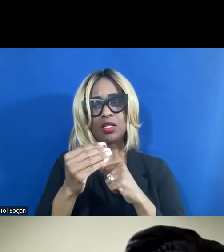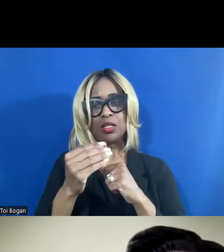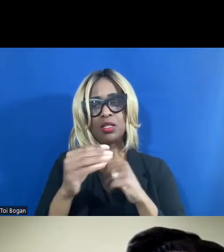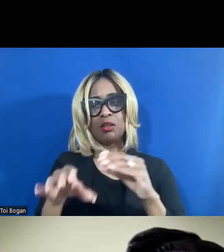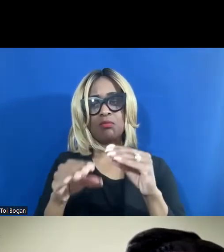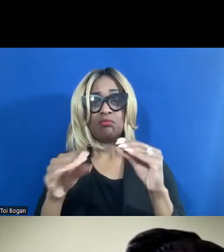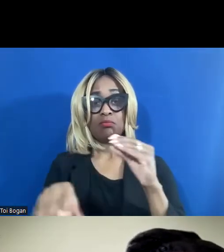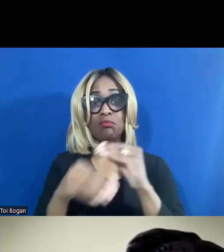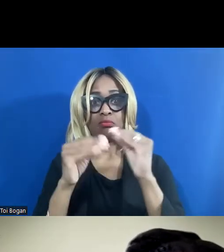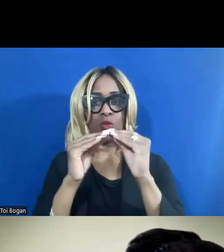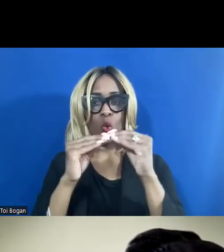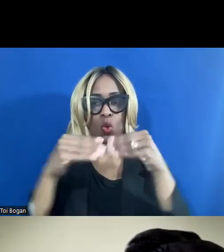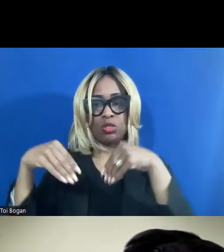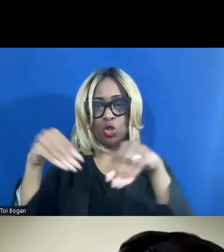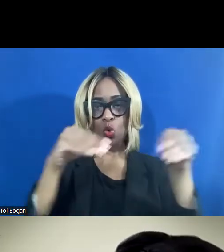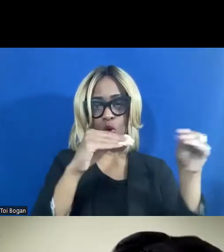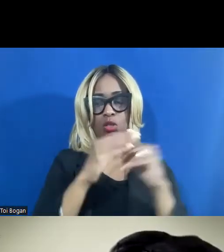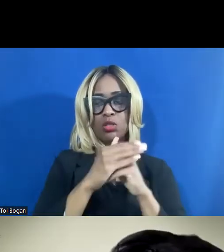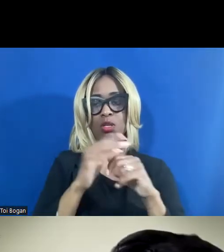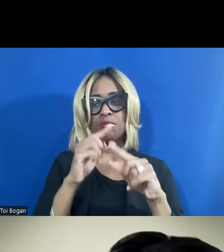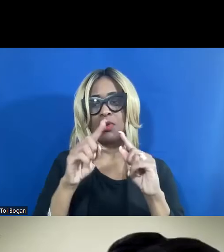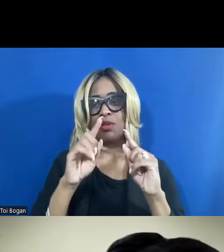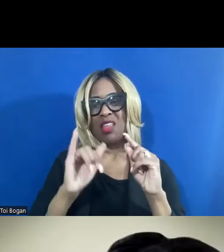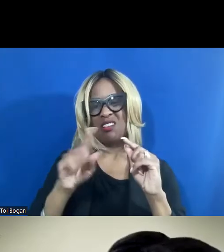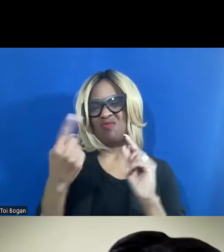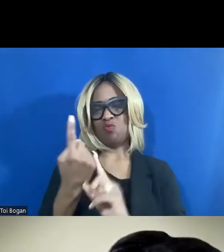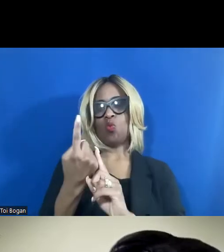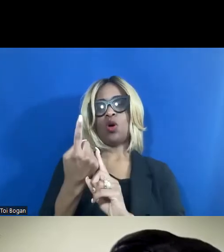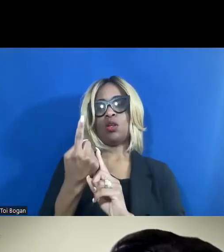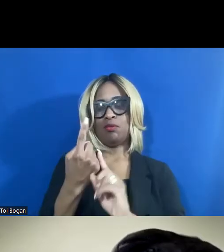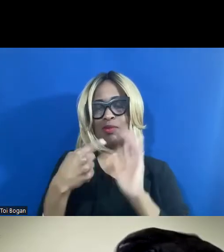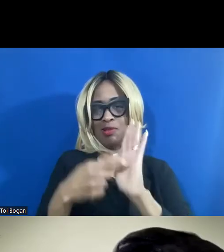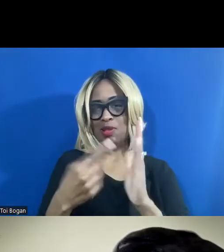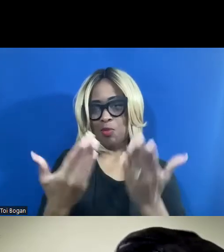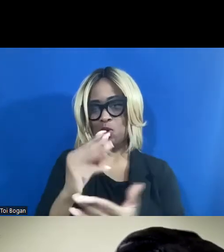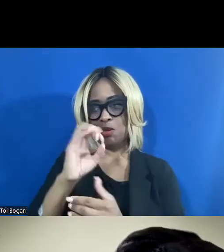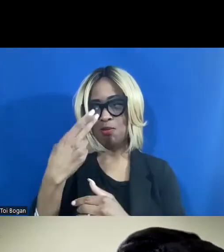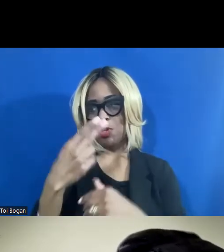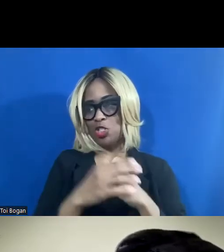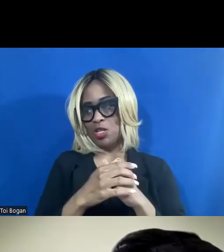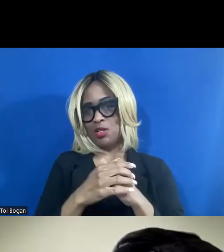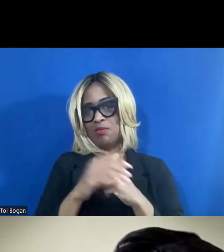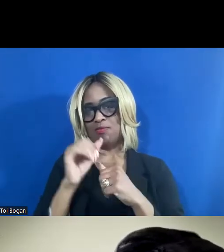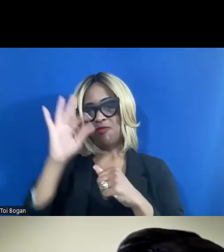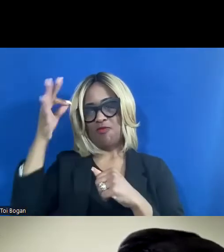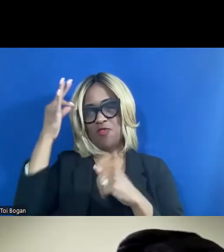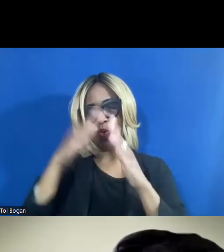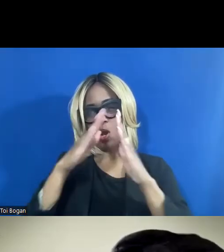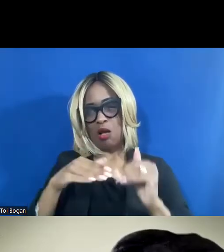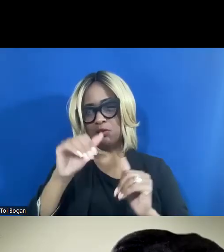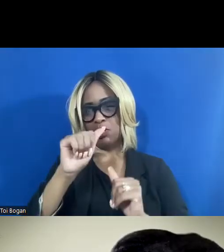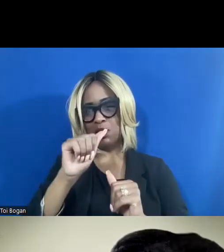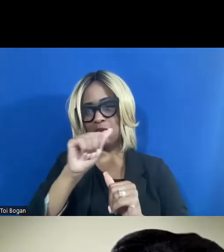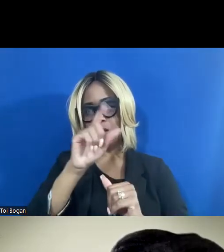stores. But that's one Michigan specific example of the Federal Housing